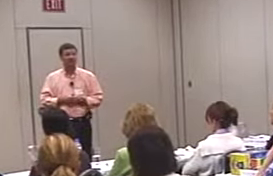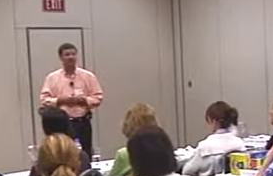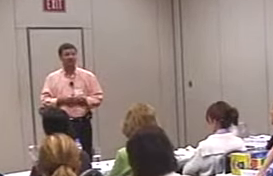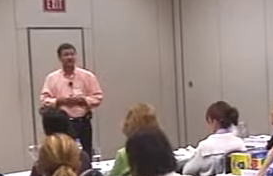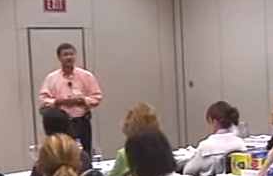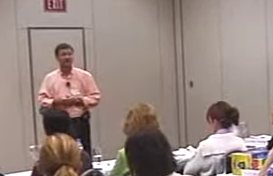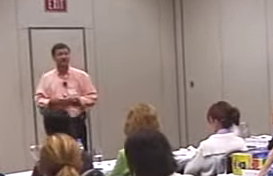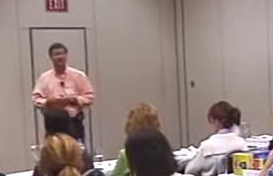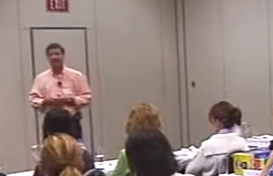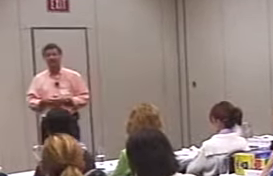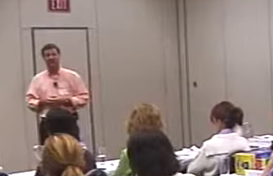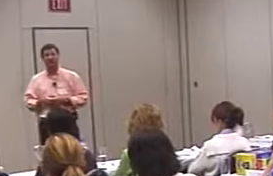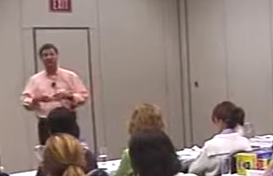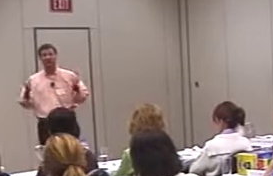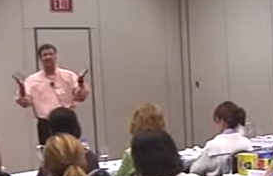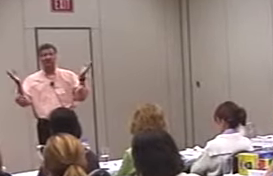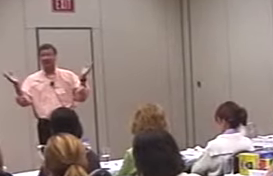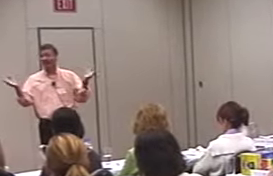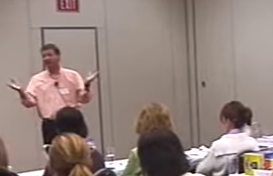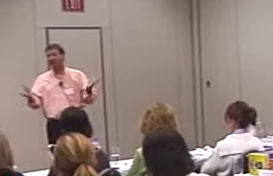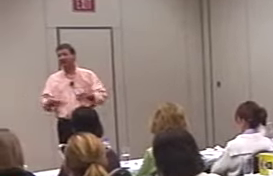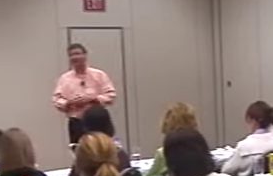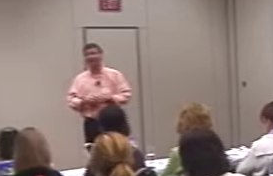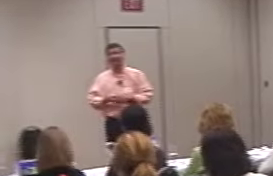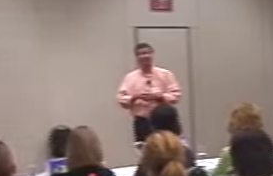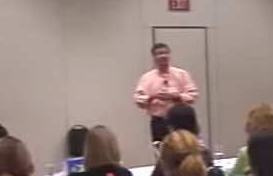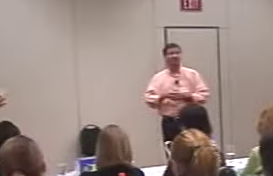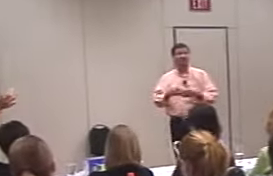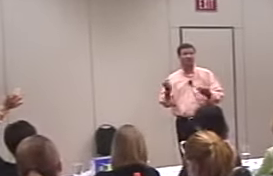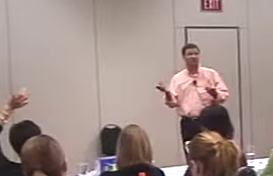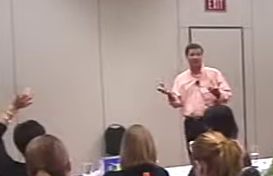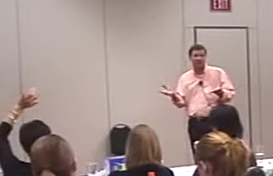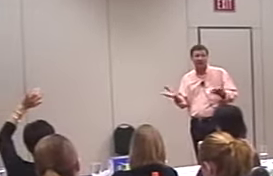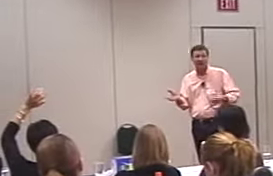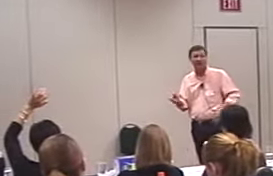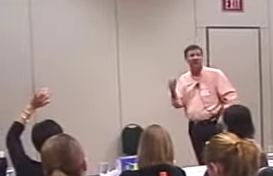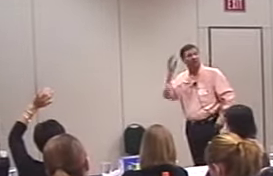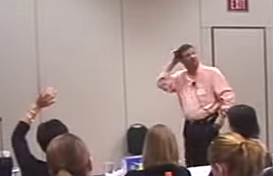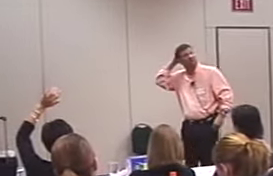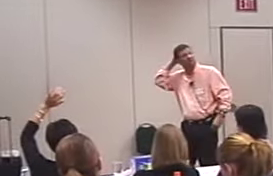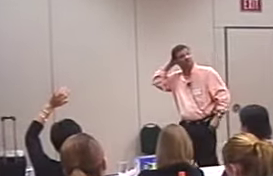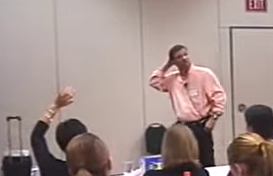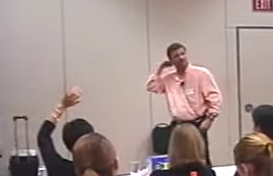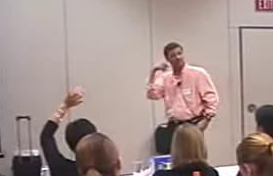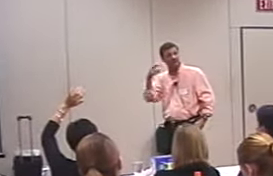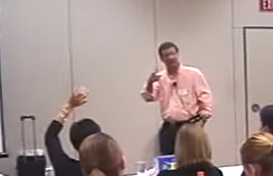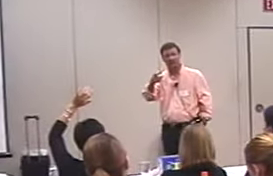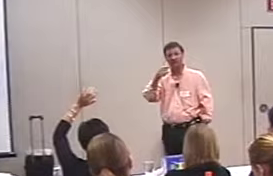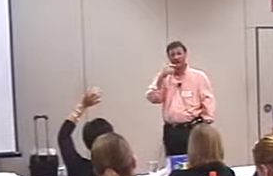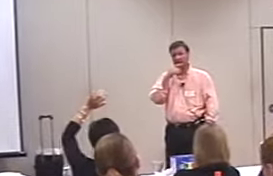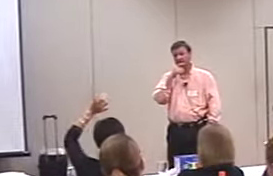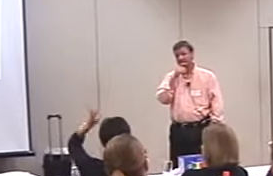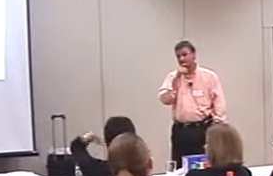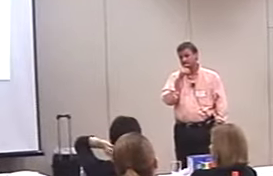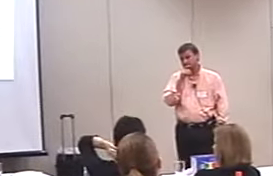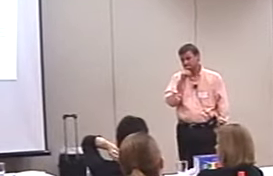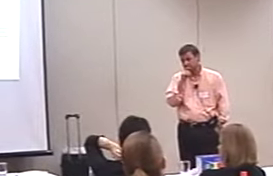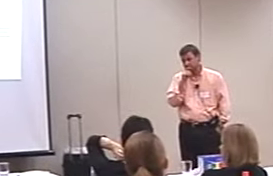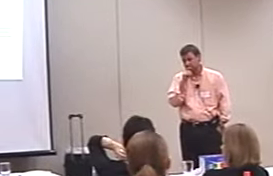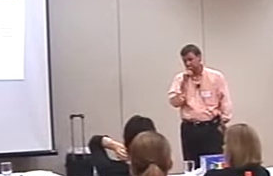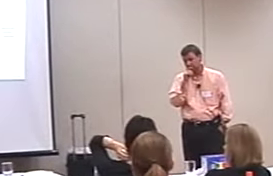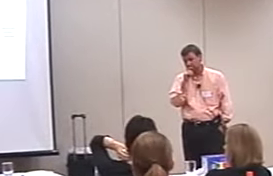consequence. So, if there's something better, I'm asking you guys, but I'm out of things to try. What if